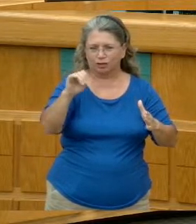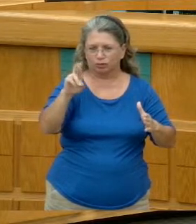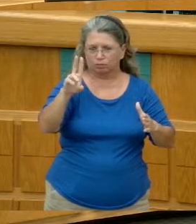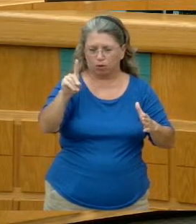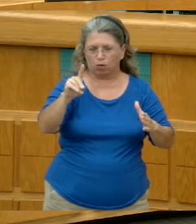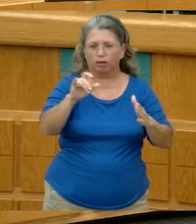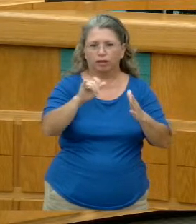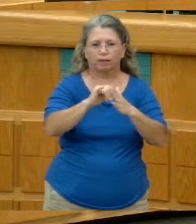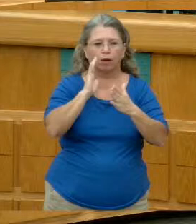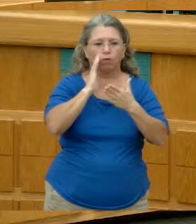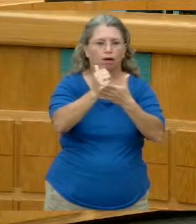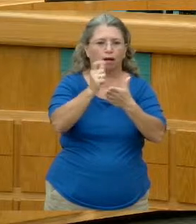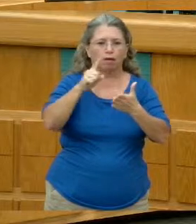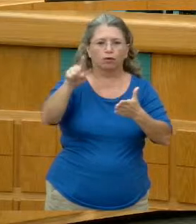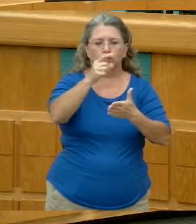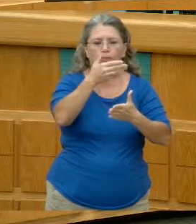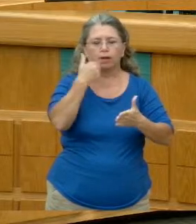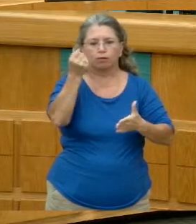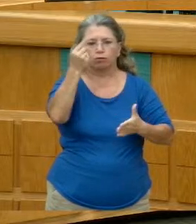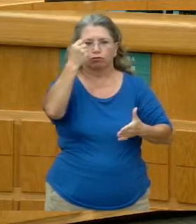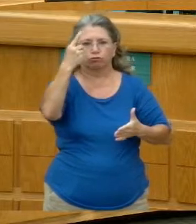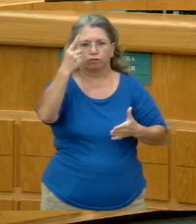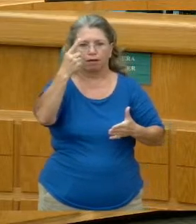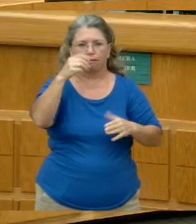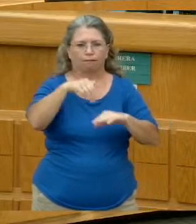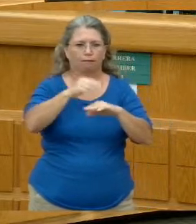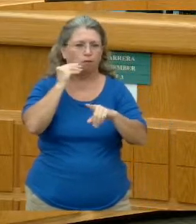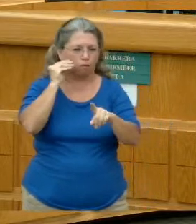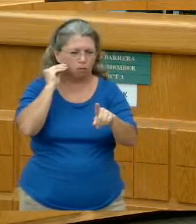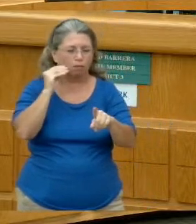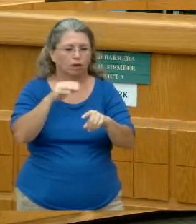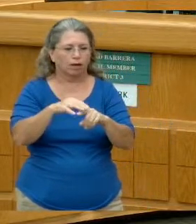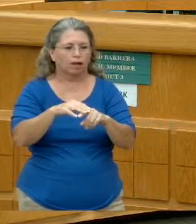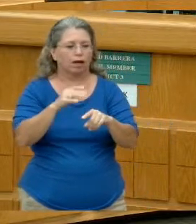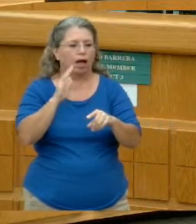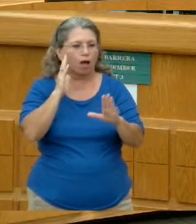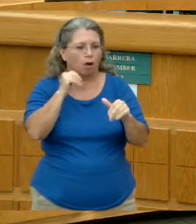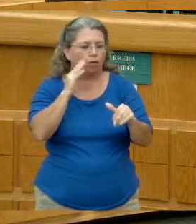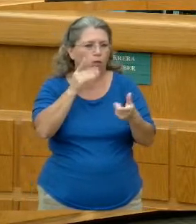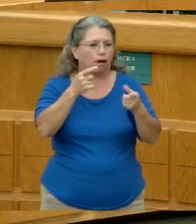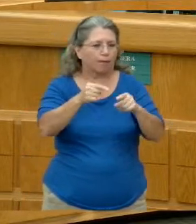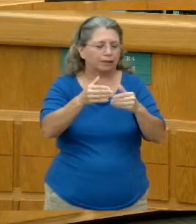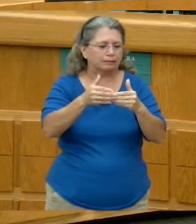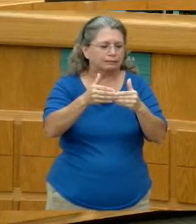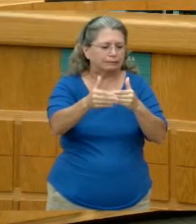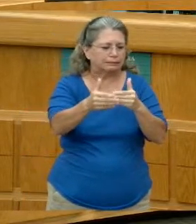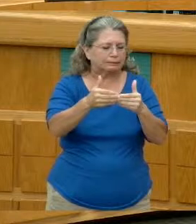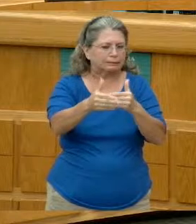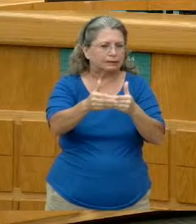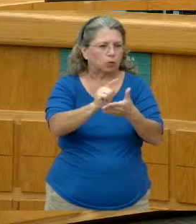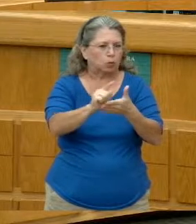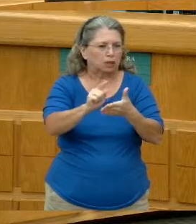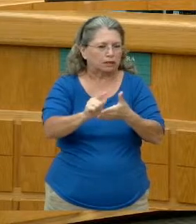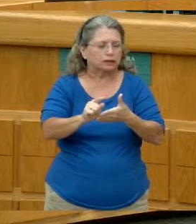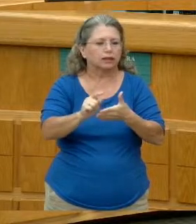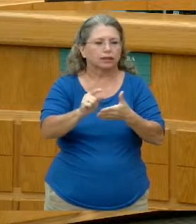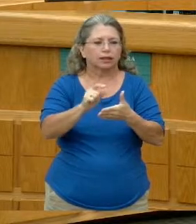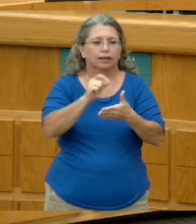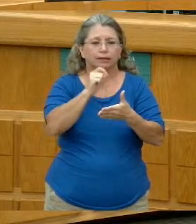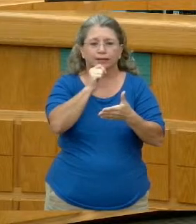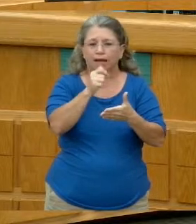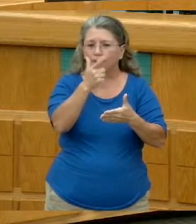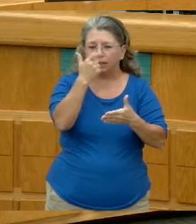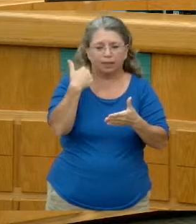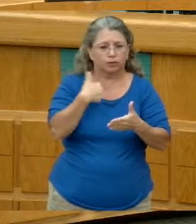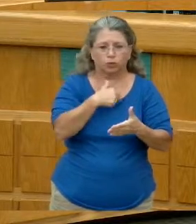in the coming weeks. But it doesn't come because we just aren't doing it right. It comes because we're having to set